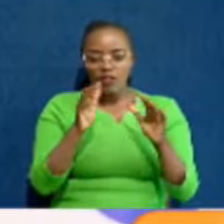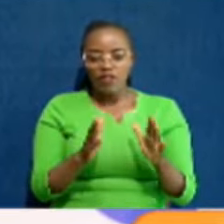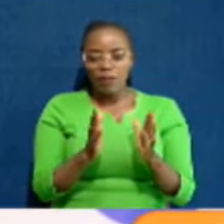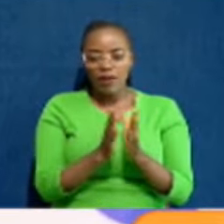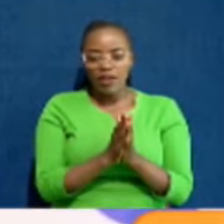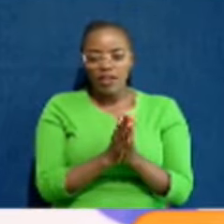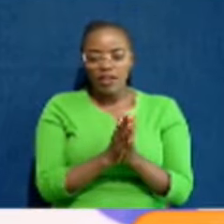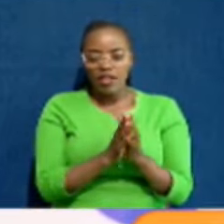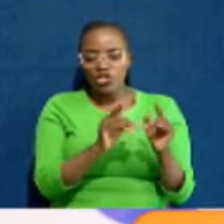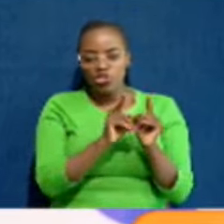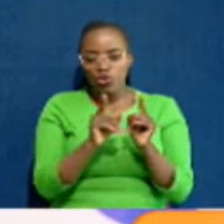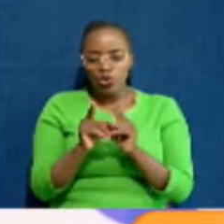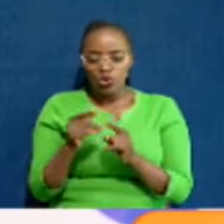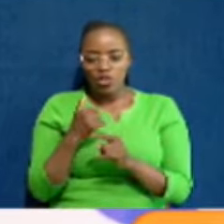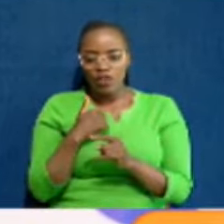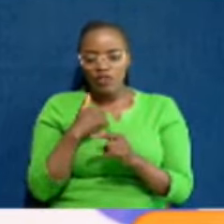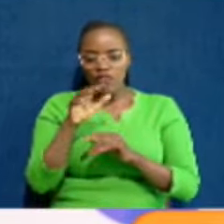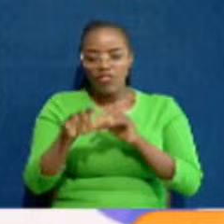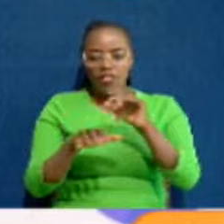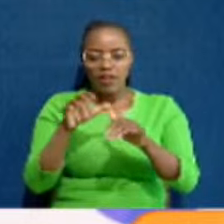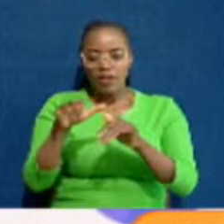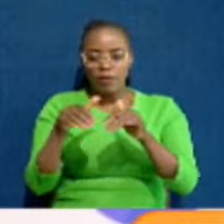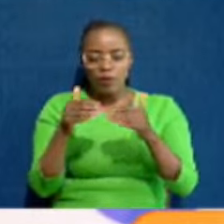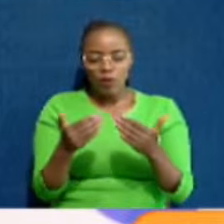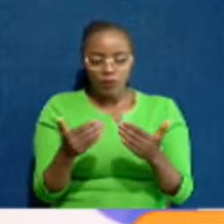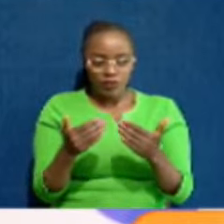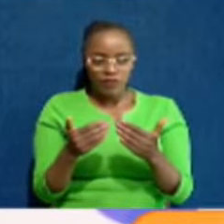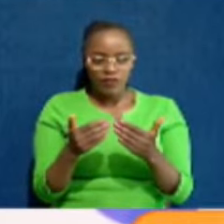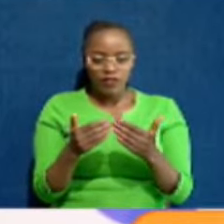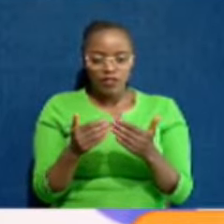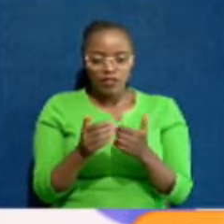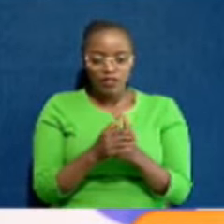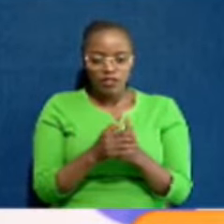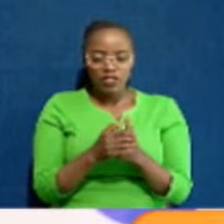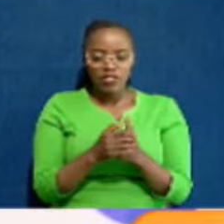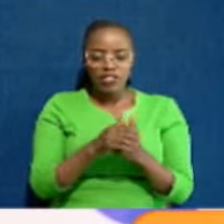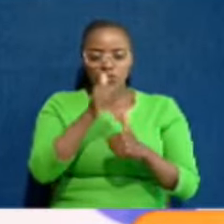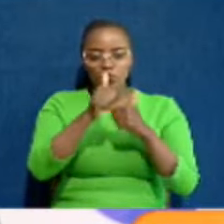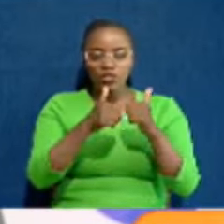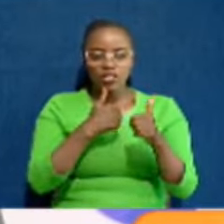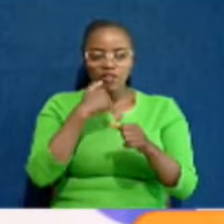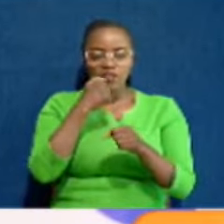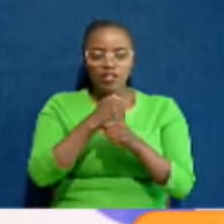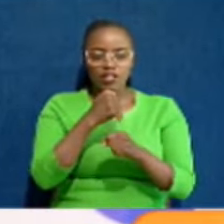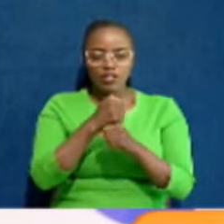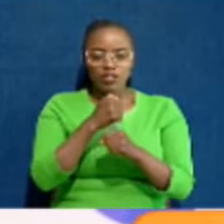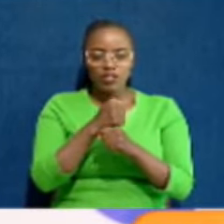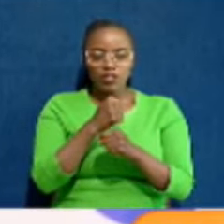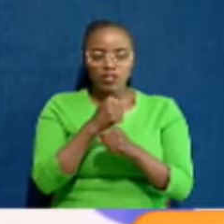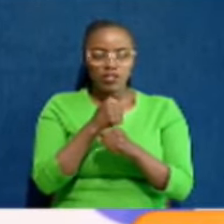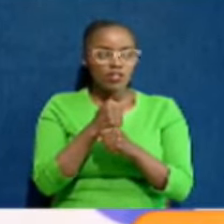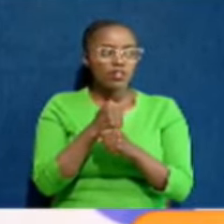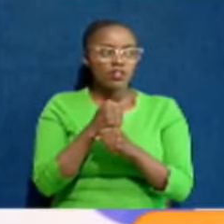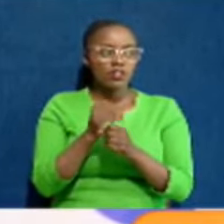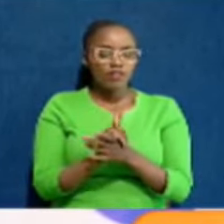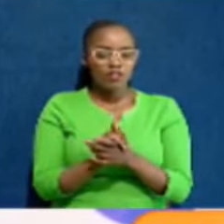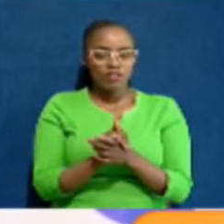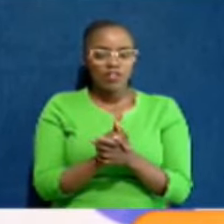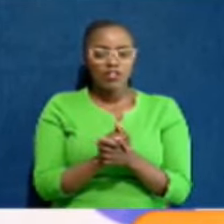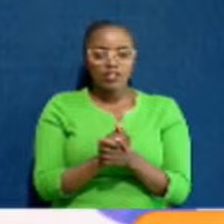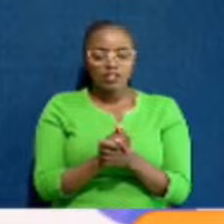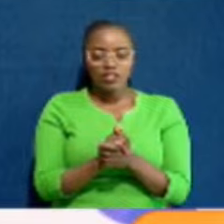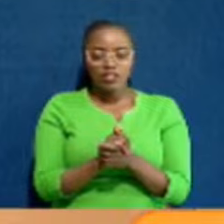because either he tattooed his animals or ticks it onto the hides and skin, even if you have the best technology in tanning, you still